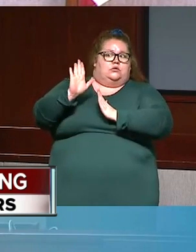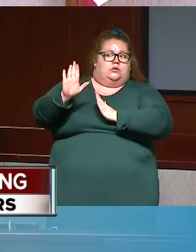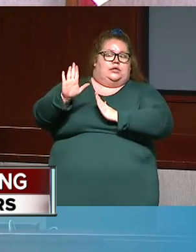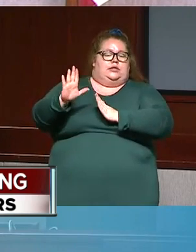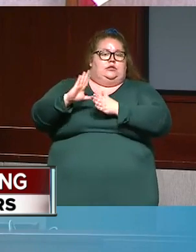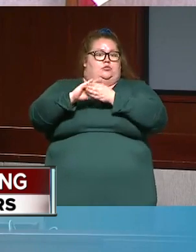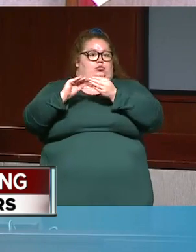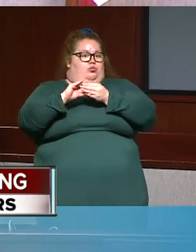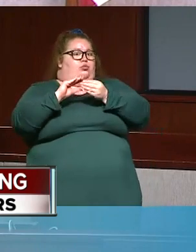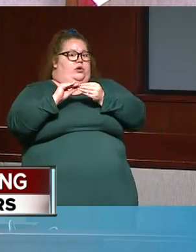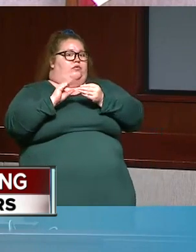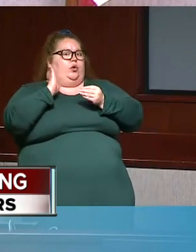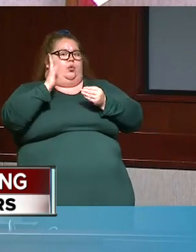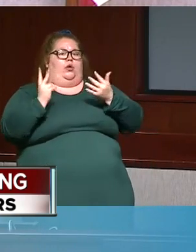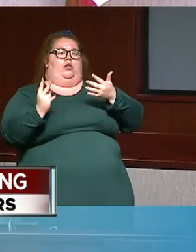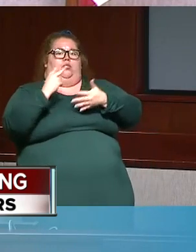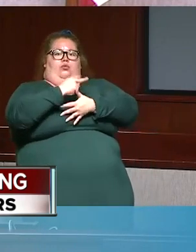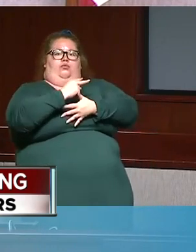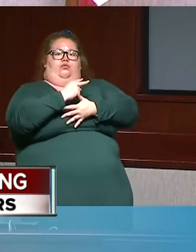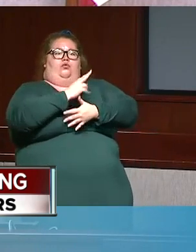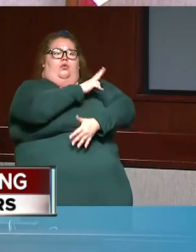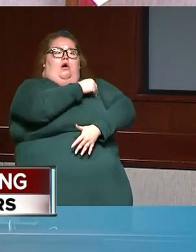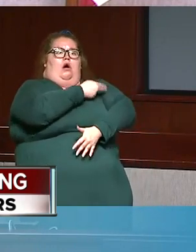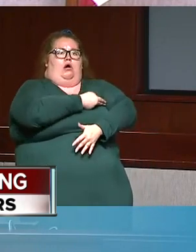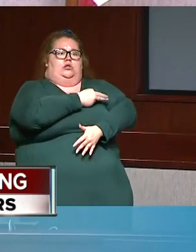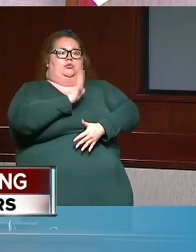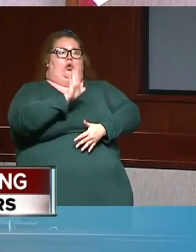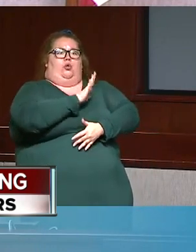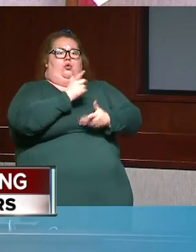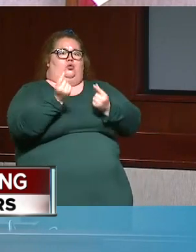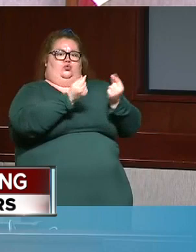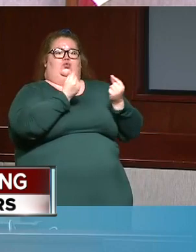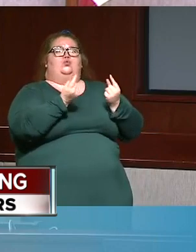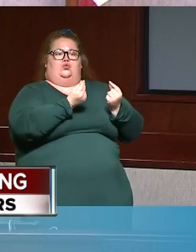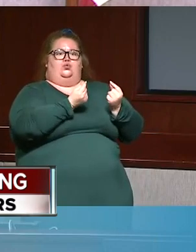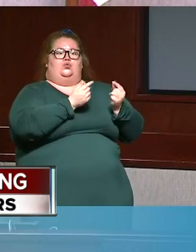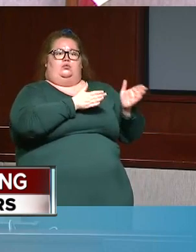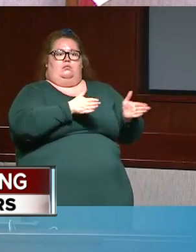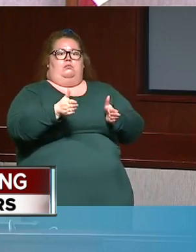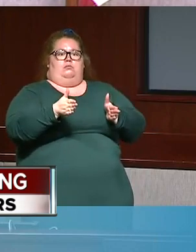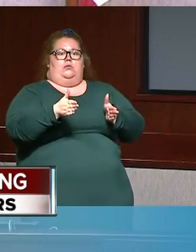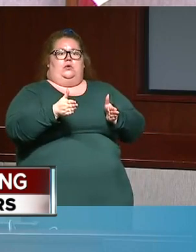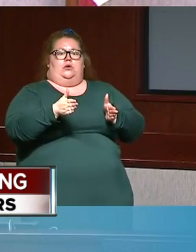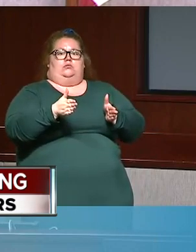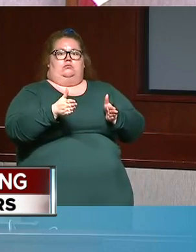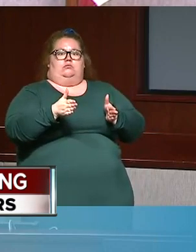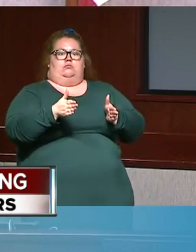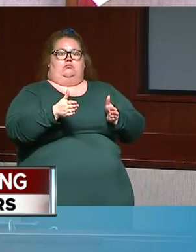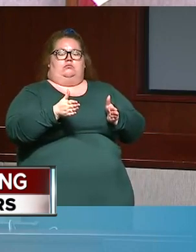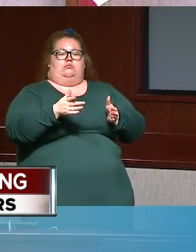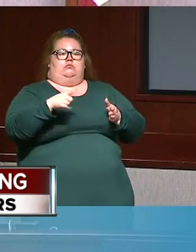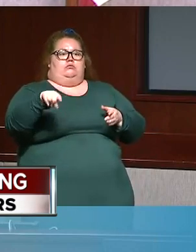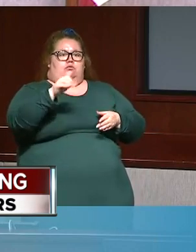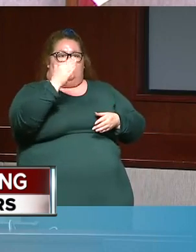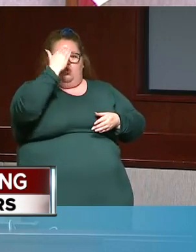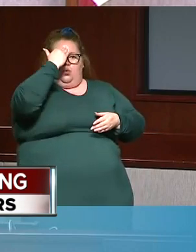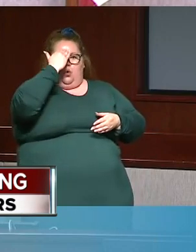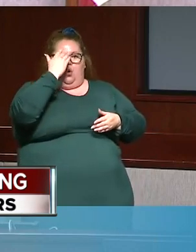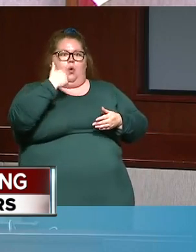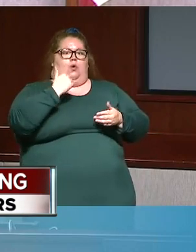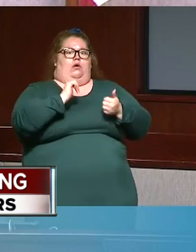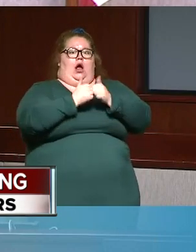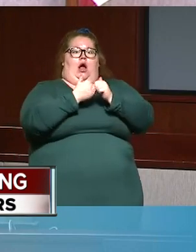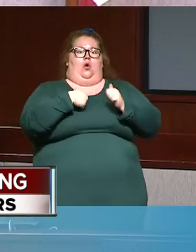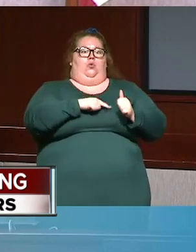hospitals have done and what they are doing to ensure that we can care for everybody we need, and we'll certainly be able to answer